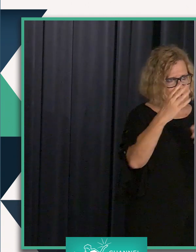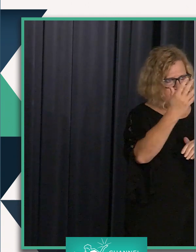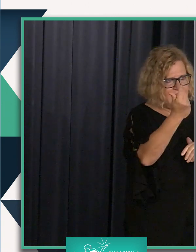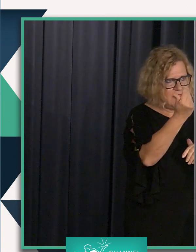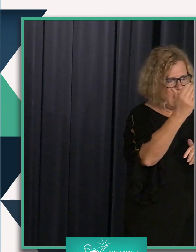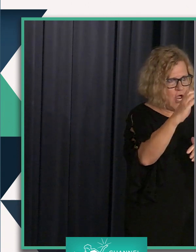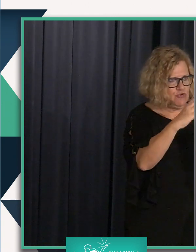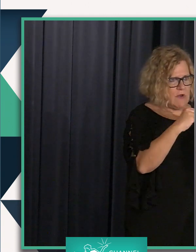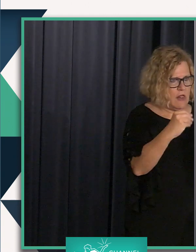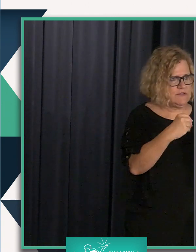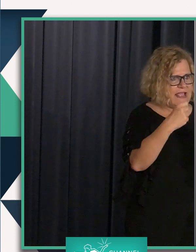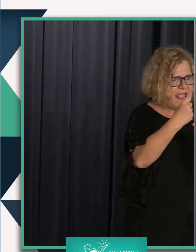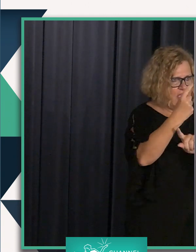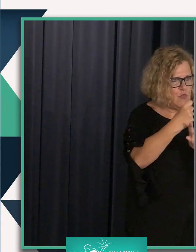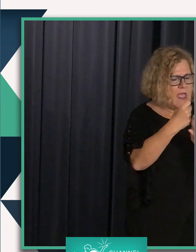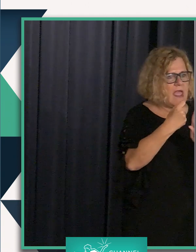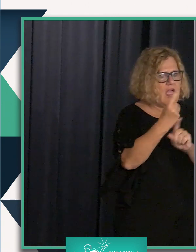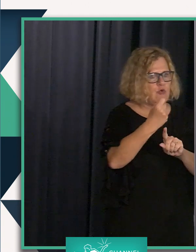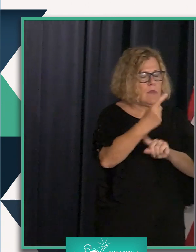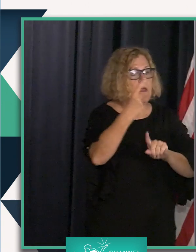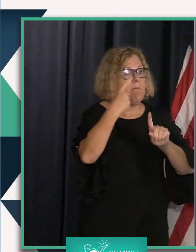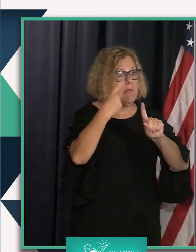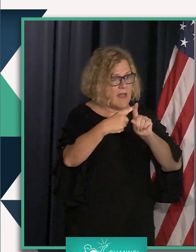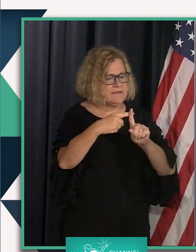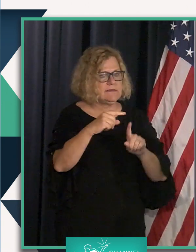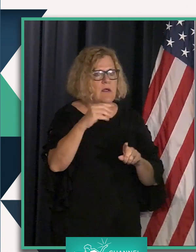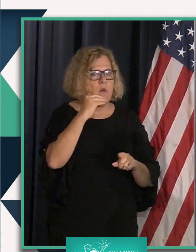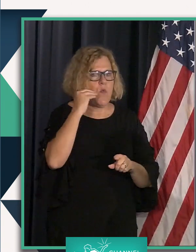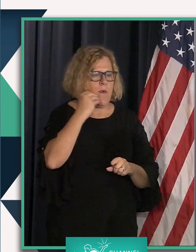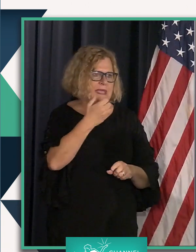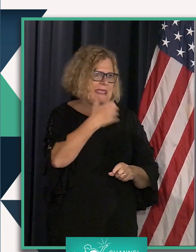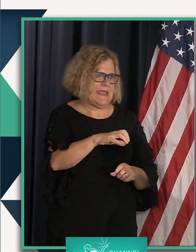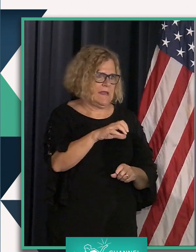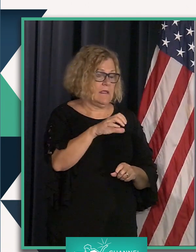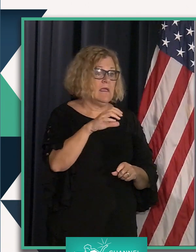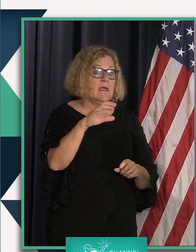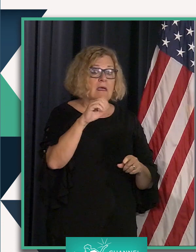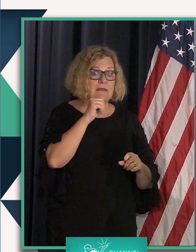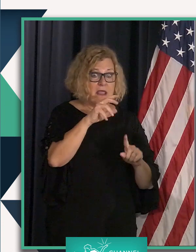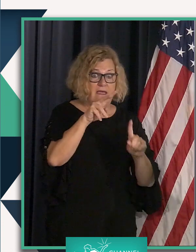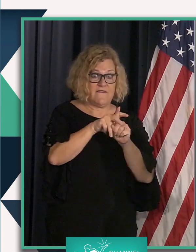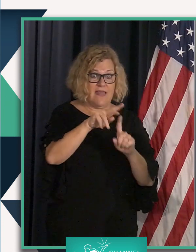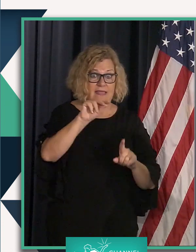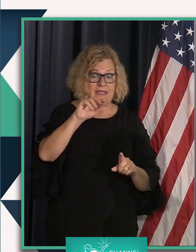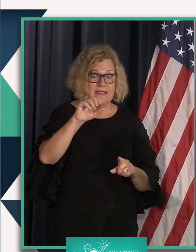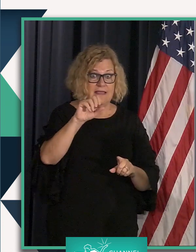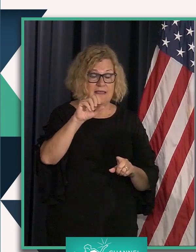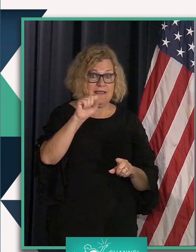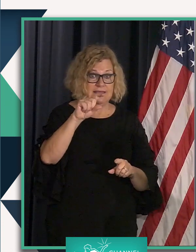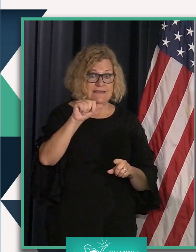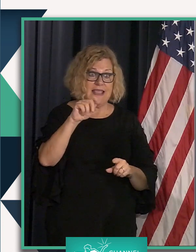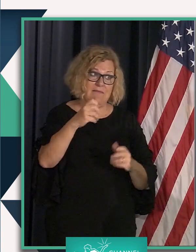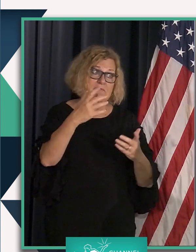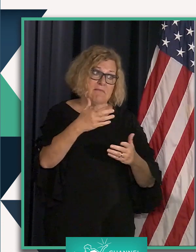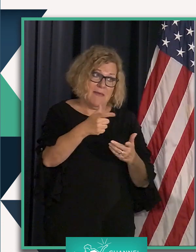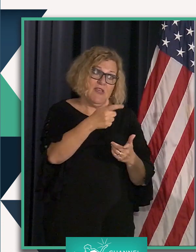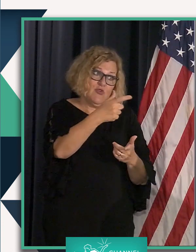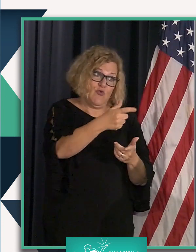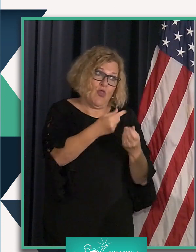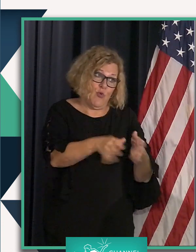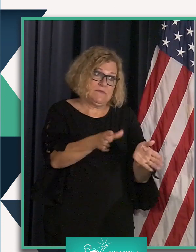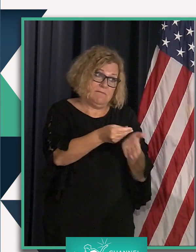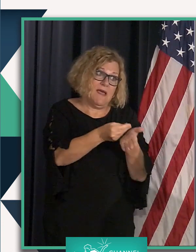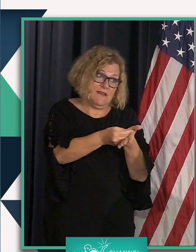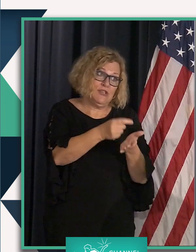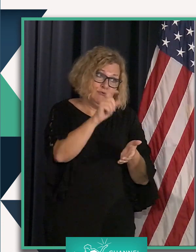annually. Plus, there's also the home heating credit. And so there's a chance that by not filing a state tax return, you may be leaving money on the table that you could